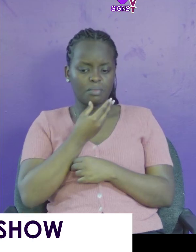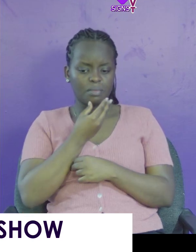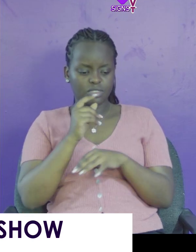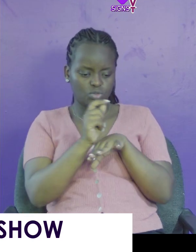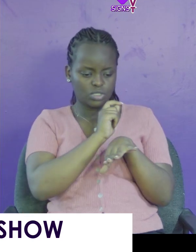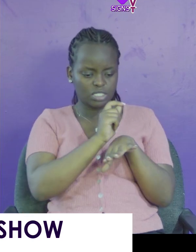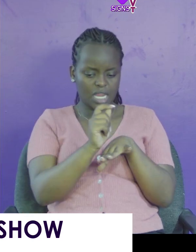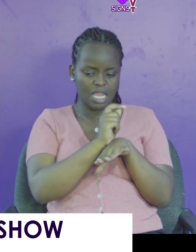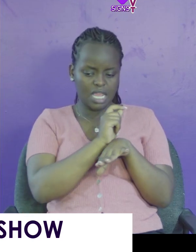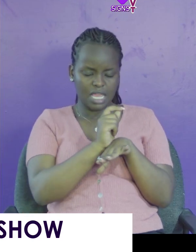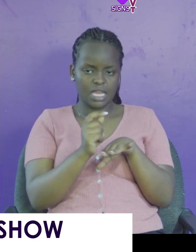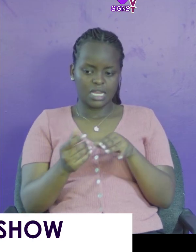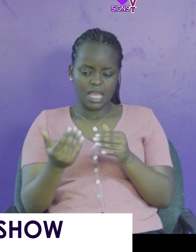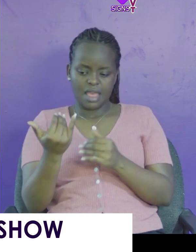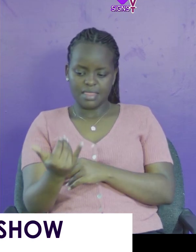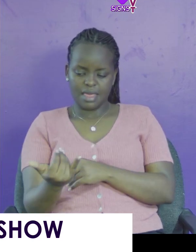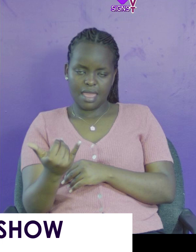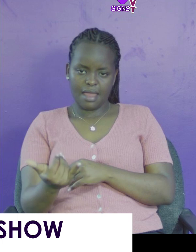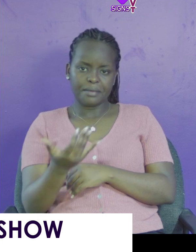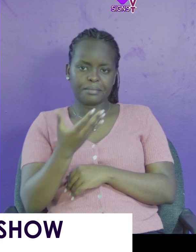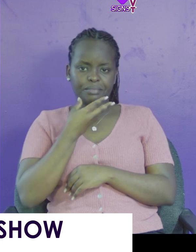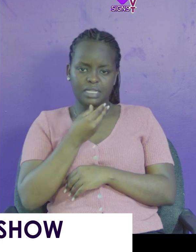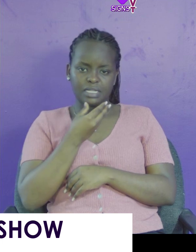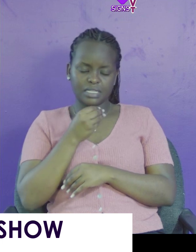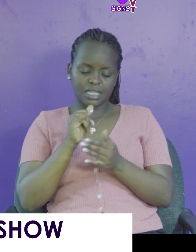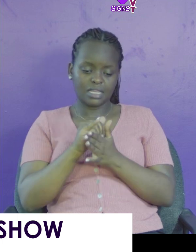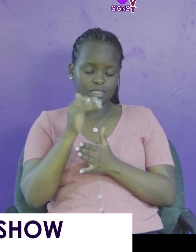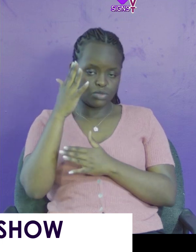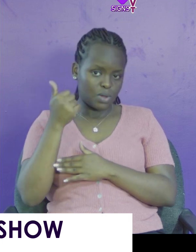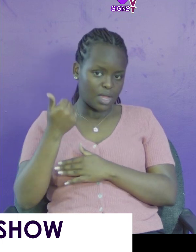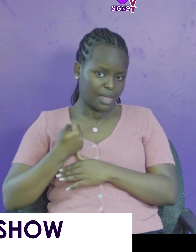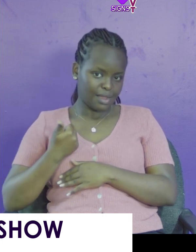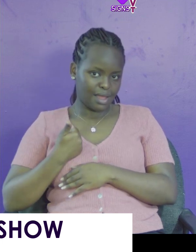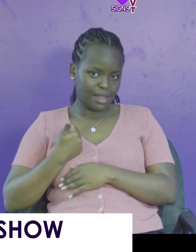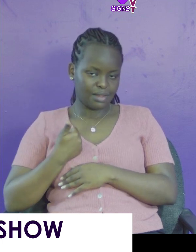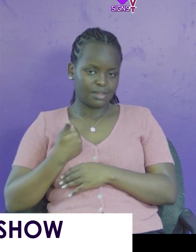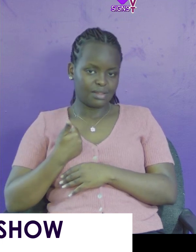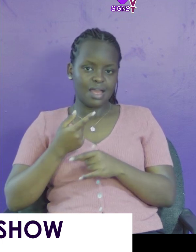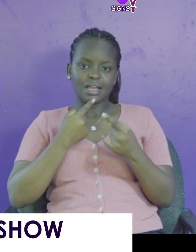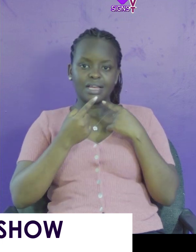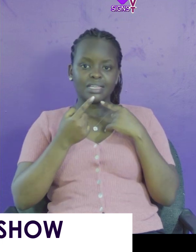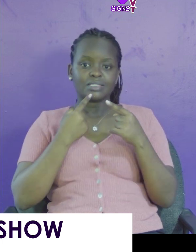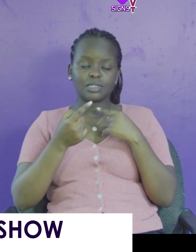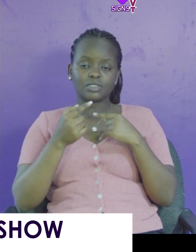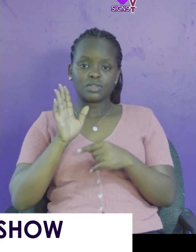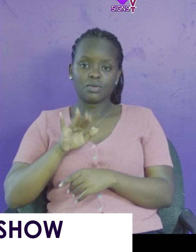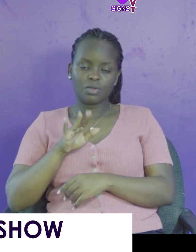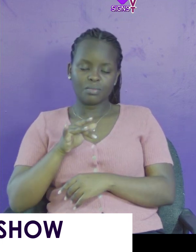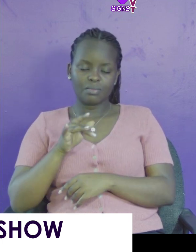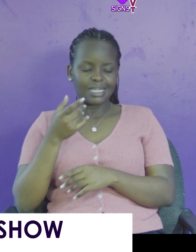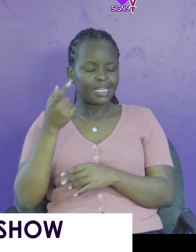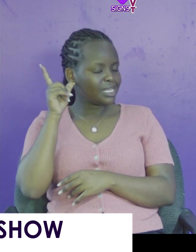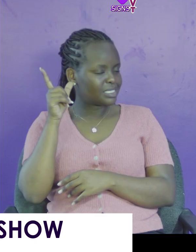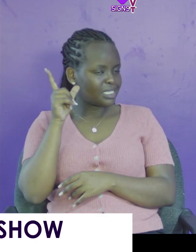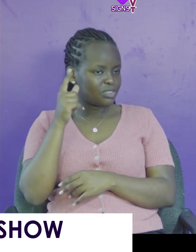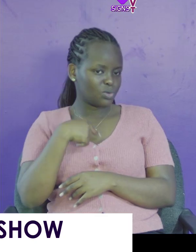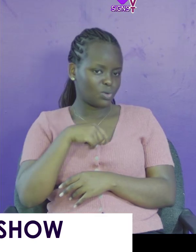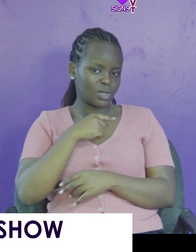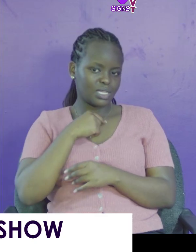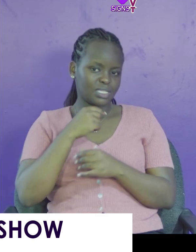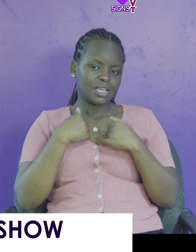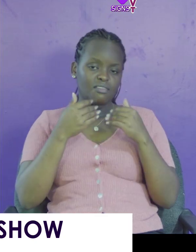man? Is that an error? And that's why when we began this show, I spoke to the women and I said, listen to us. We will have a